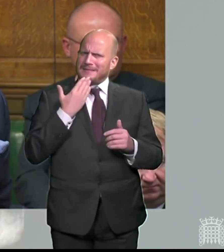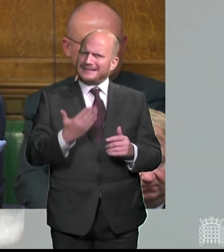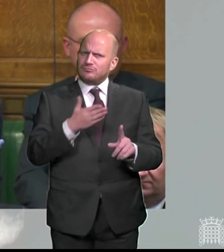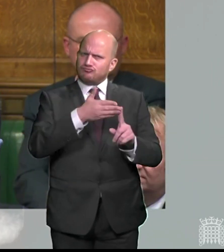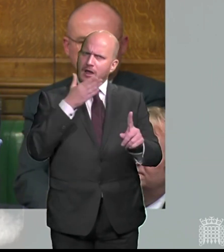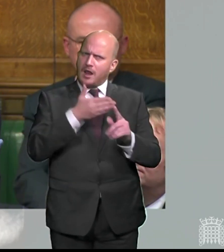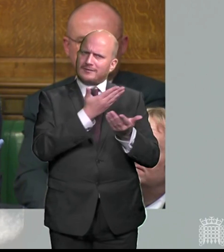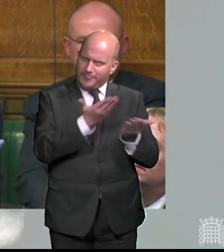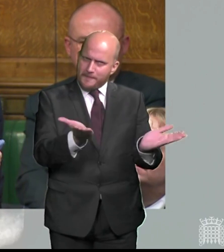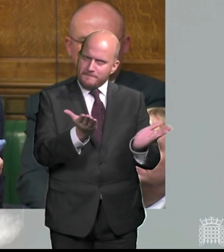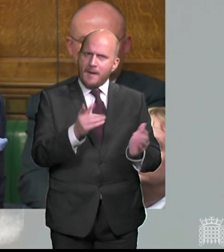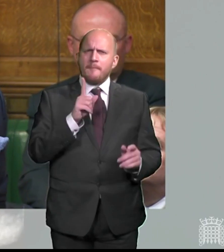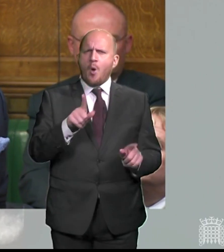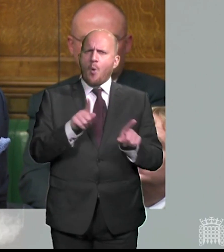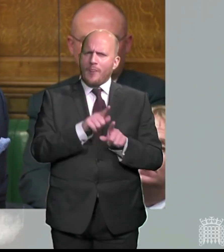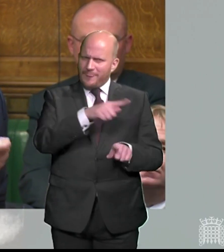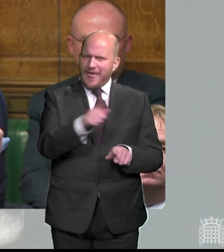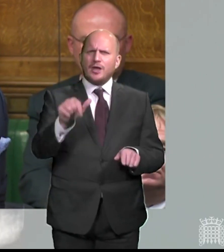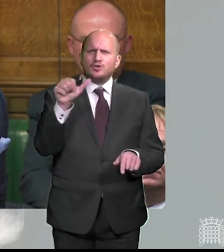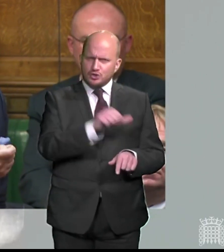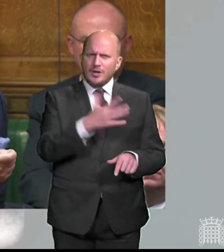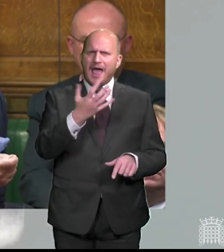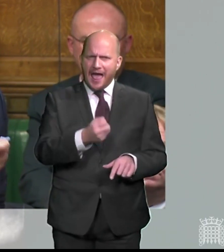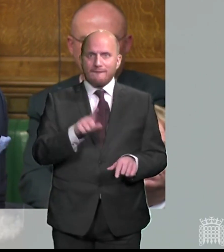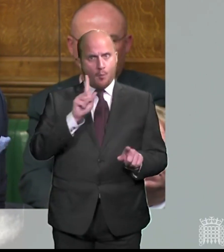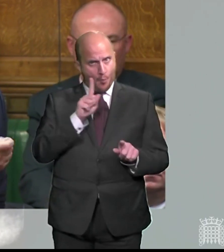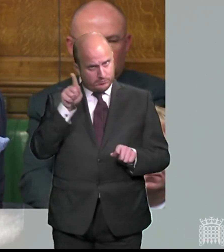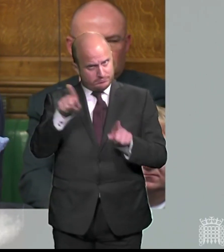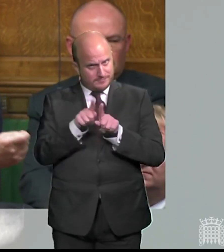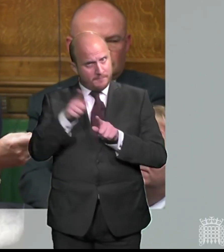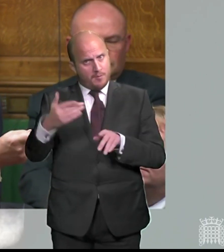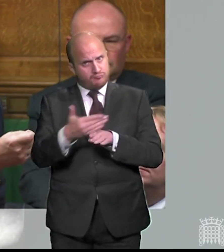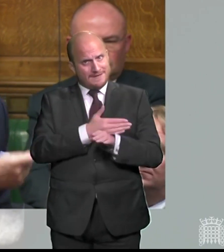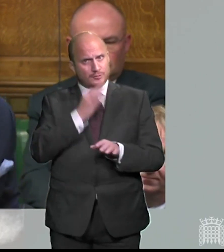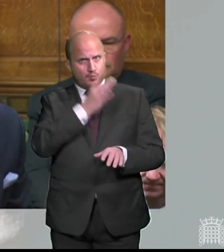and mudslinging. It's because they don't have a plan.